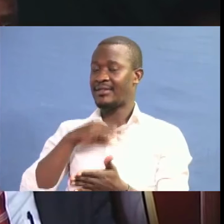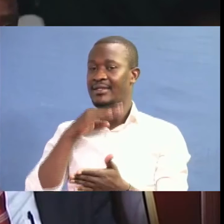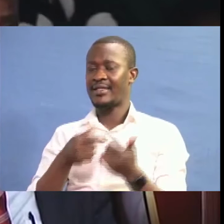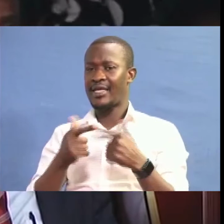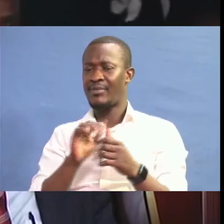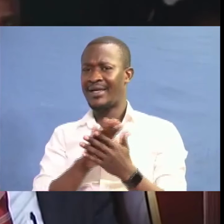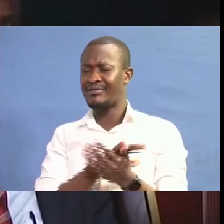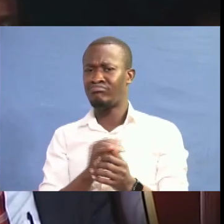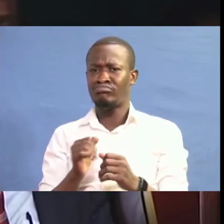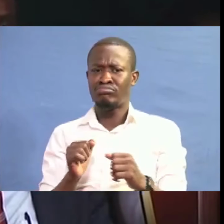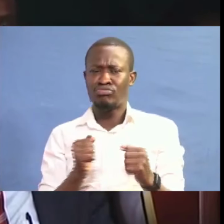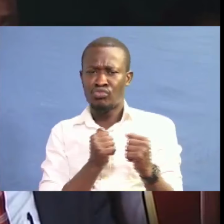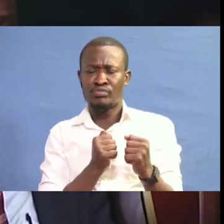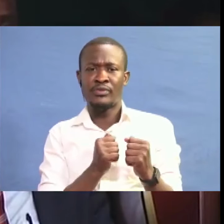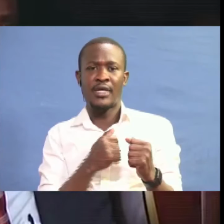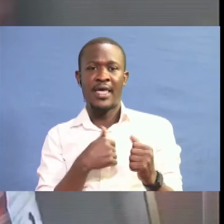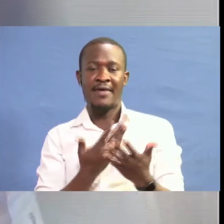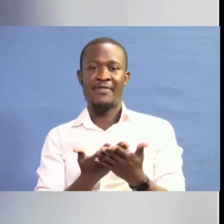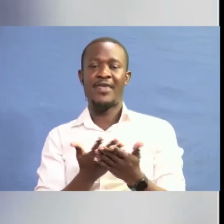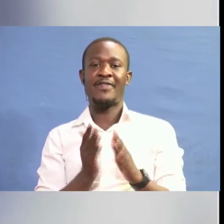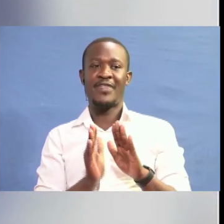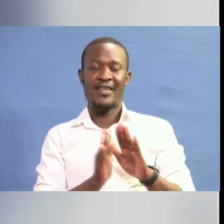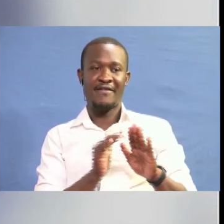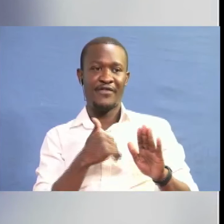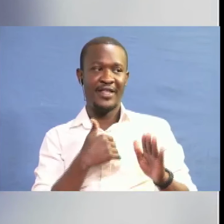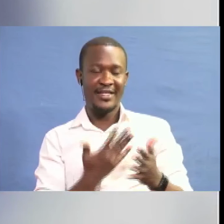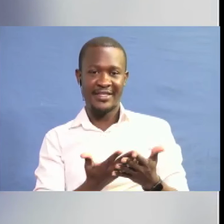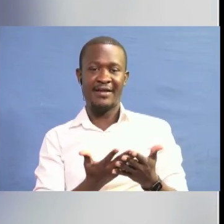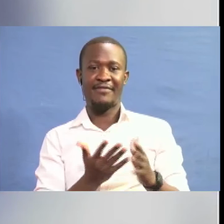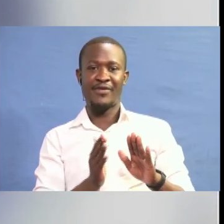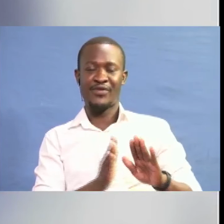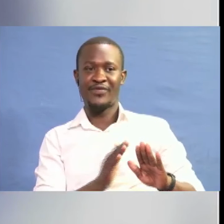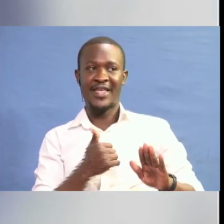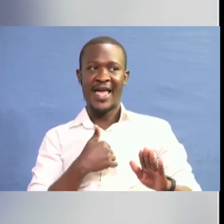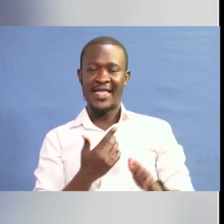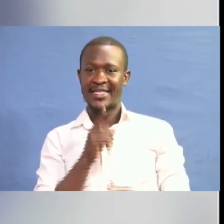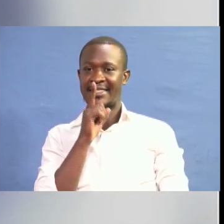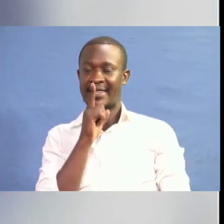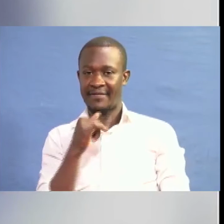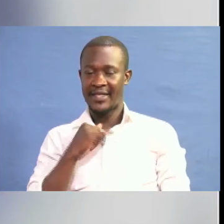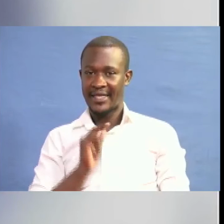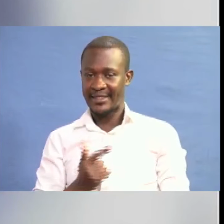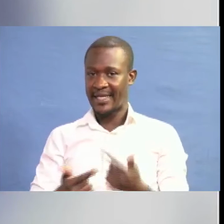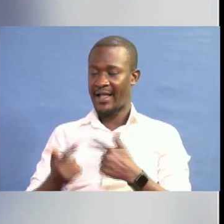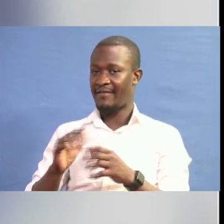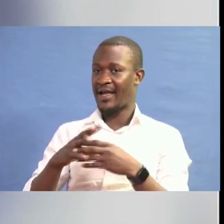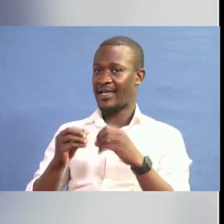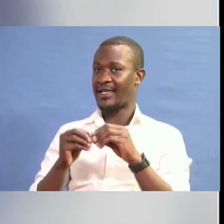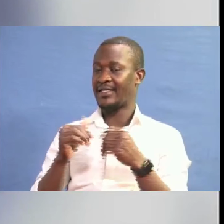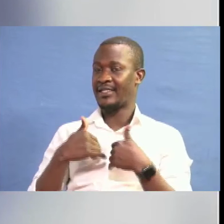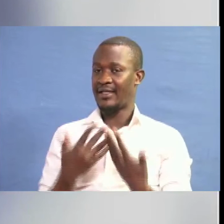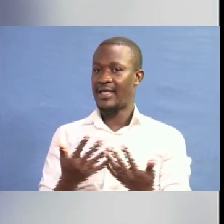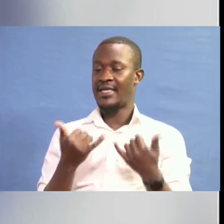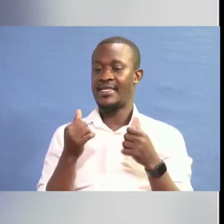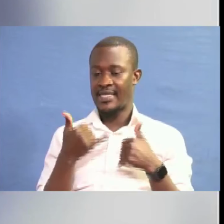all. The void left by his absence is profound, and the silence his departure has created is deafening.